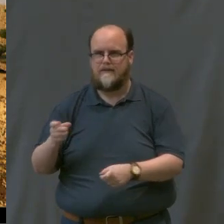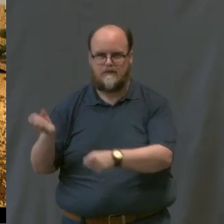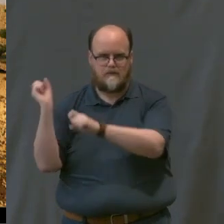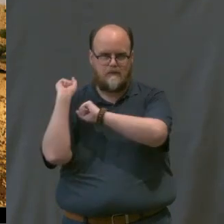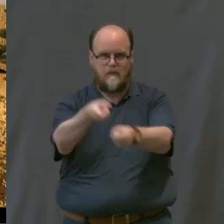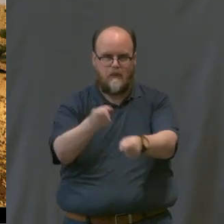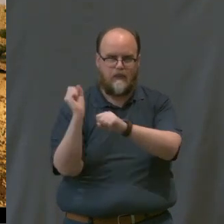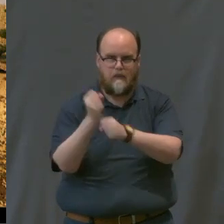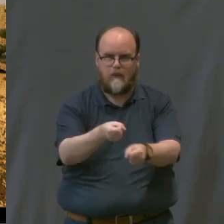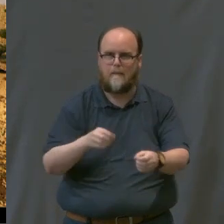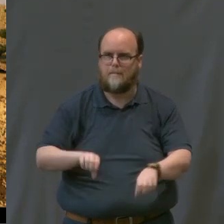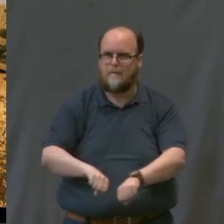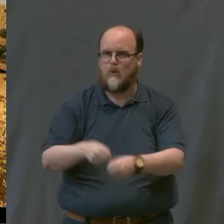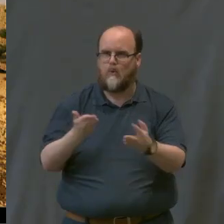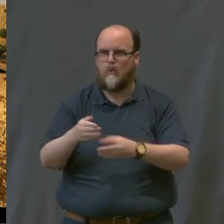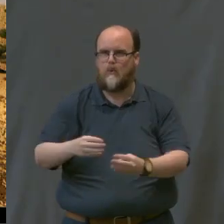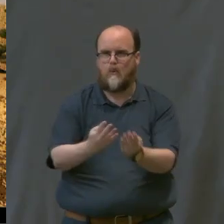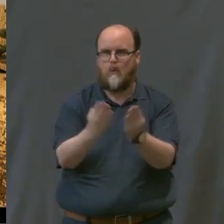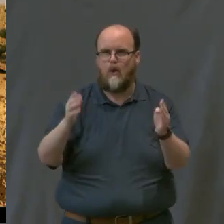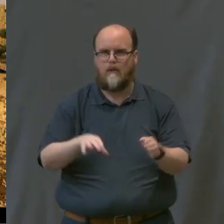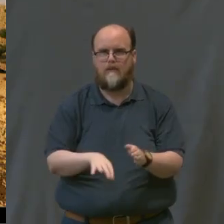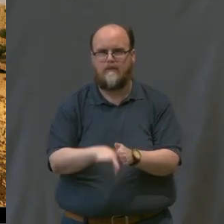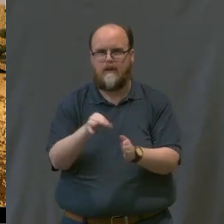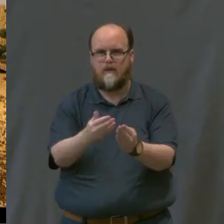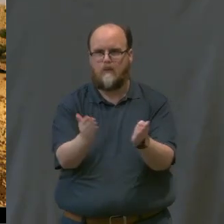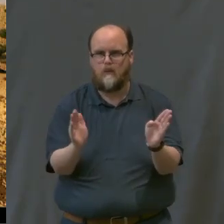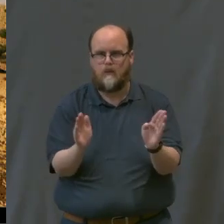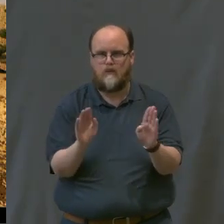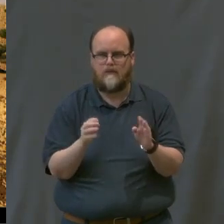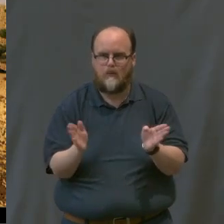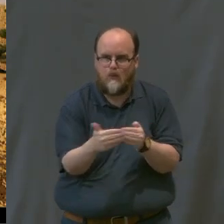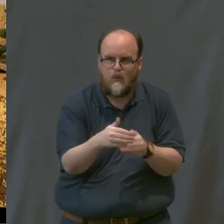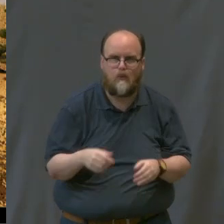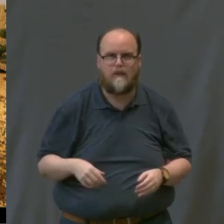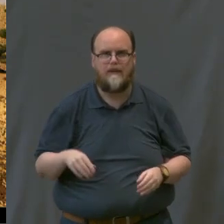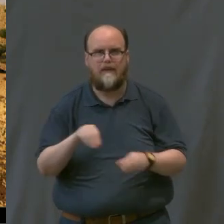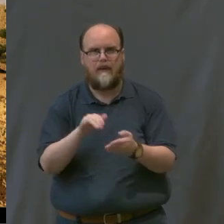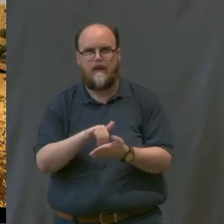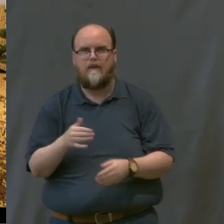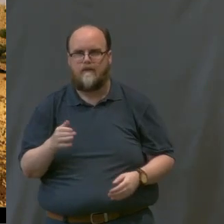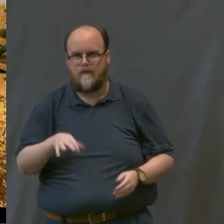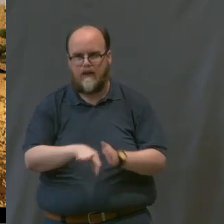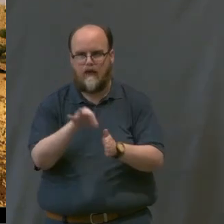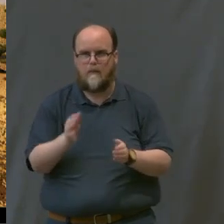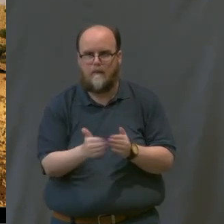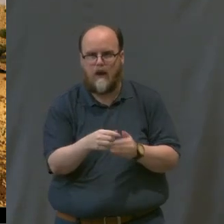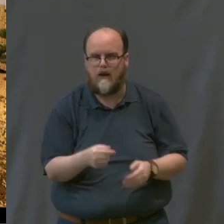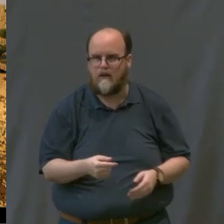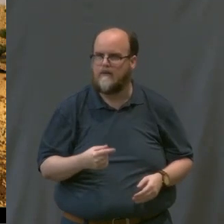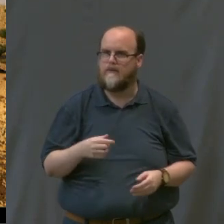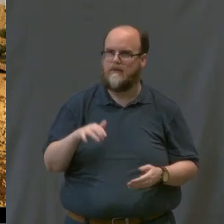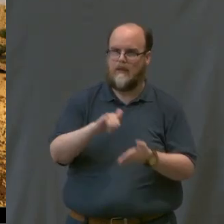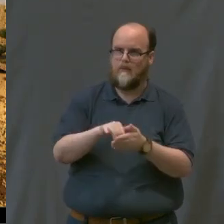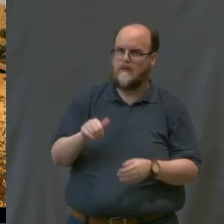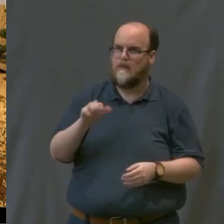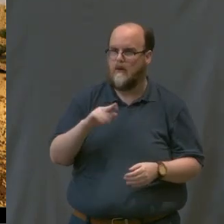and encountered and found a chamber on the other side. In that chamber, he claims to have found a box that he declared to be the ark.